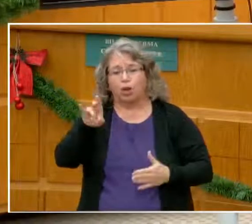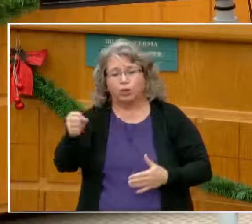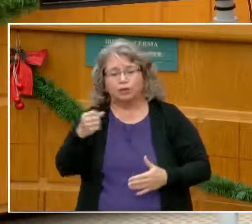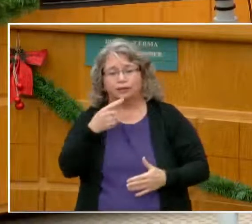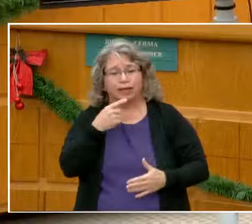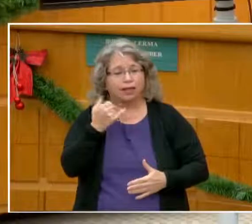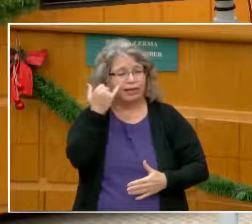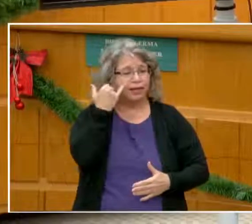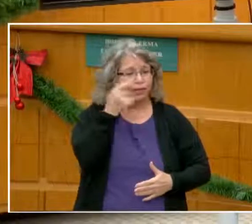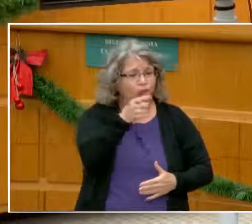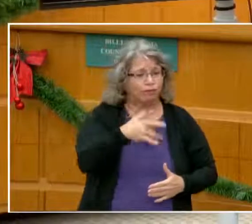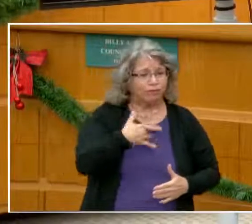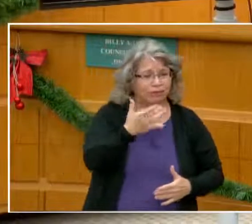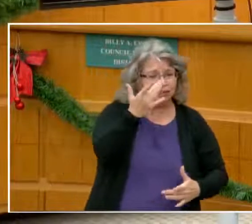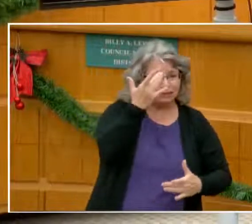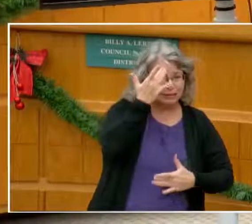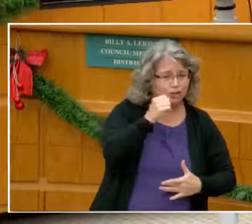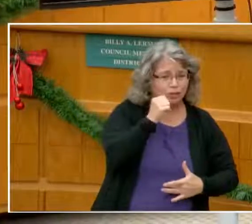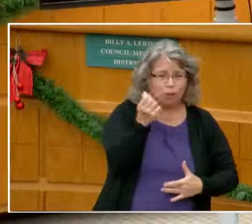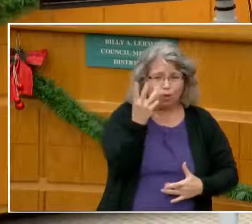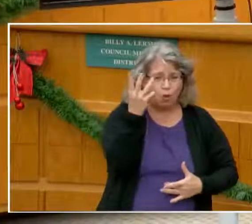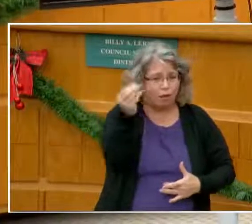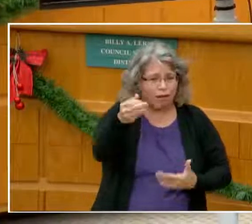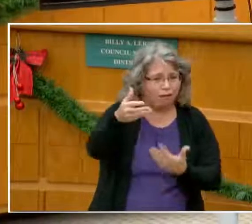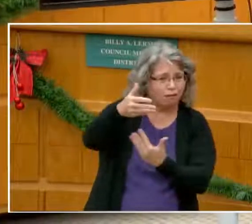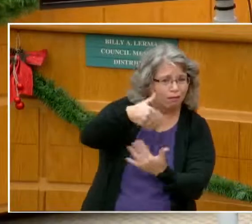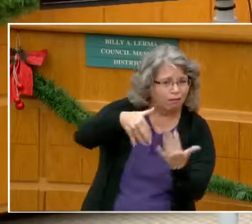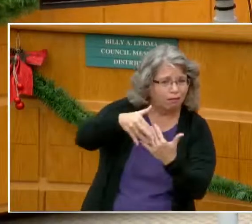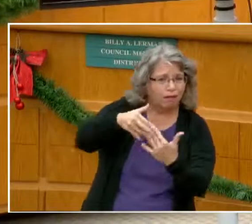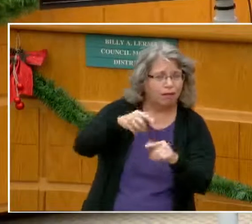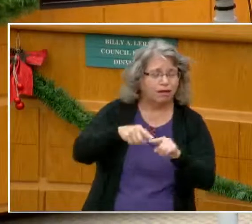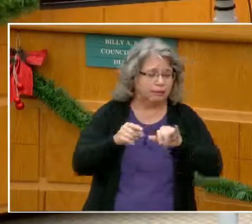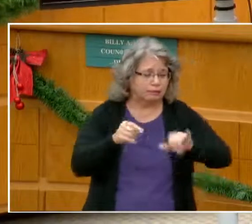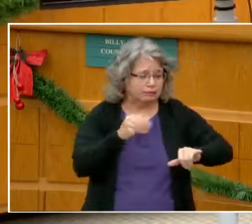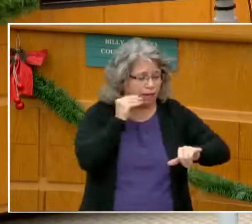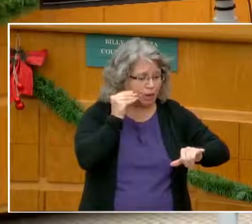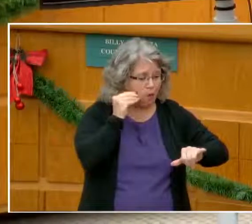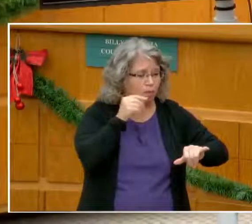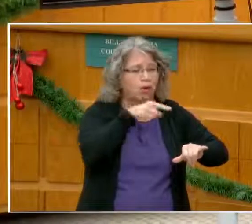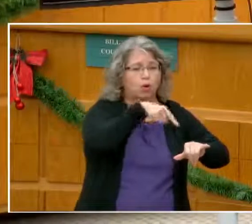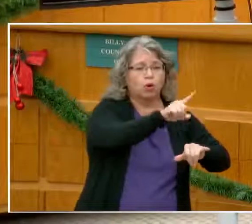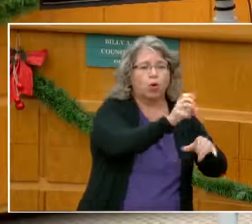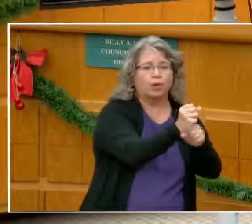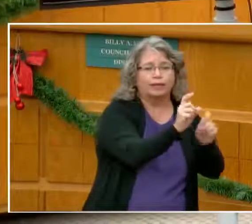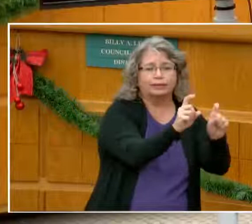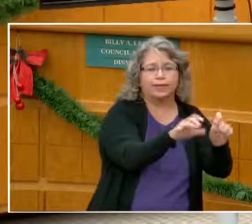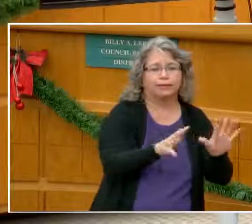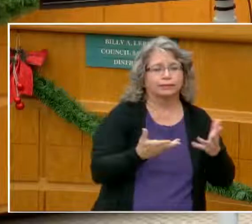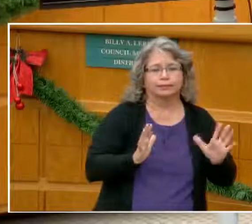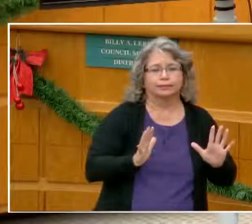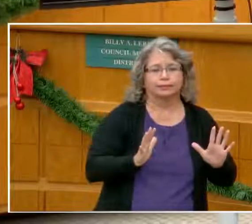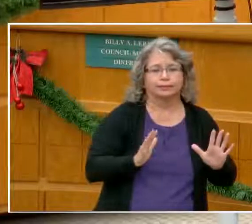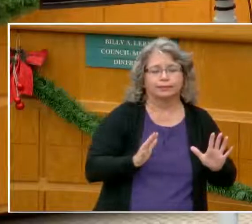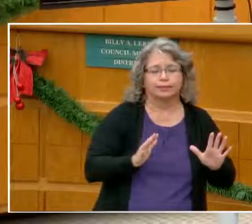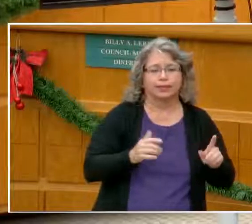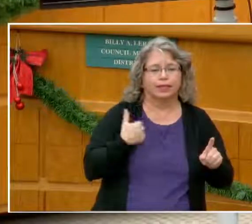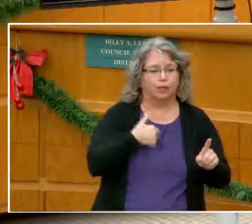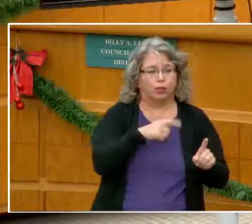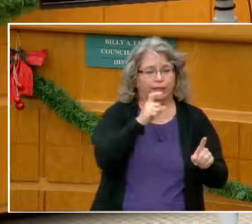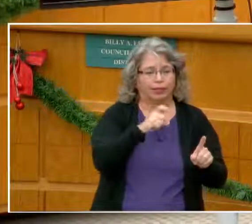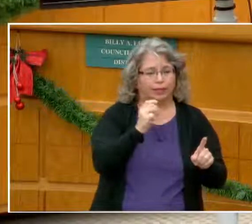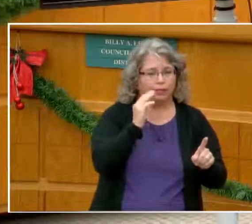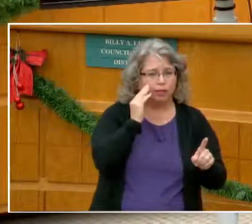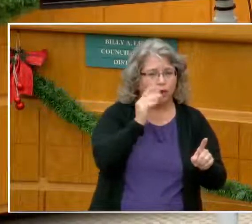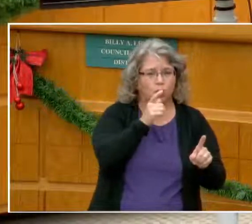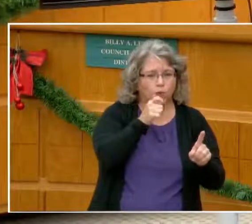tested. Because we need to make sure we understand who you have been around so that we can do that so